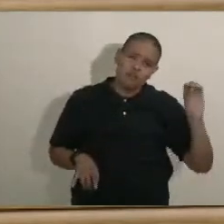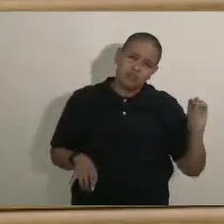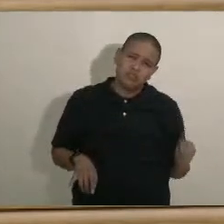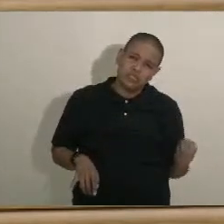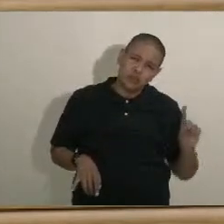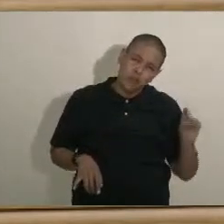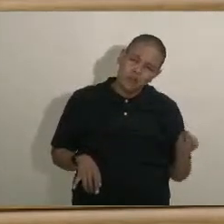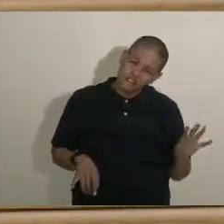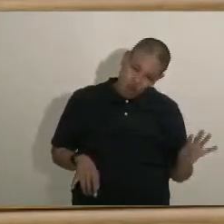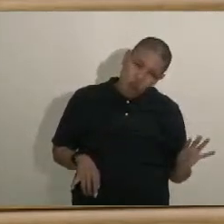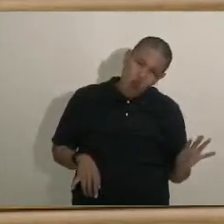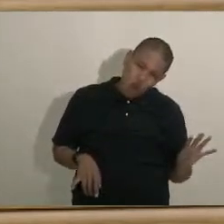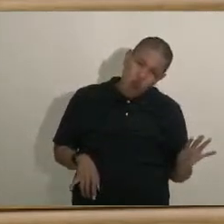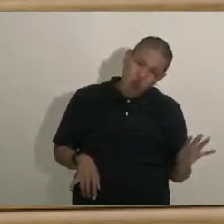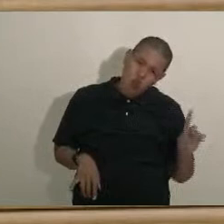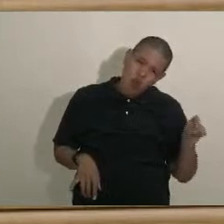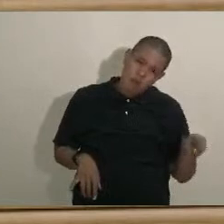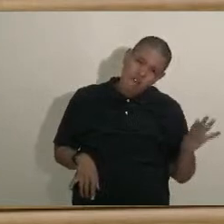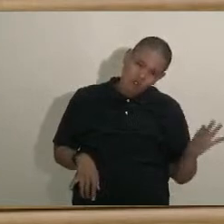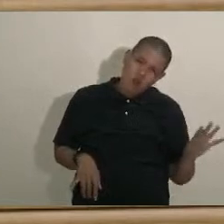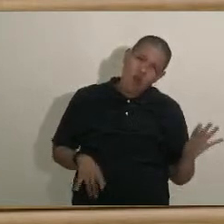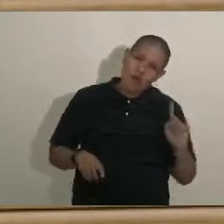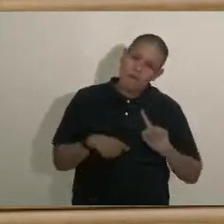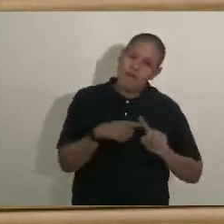1.4%, which is a fairly